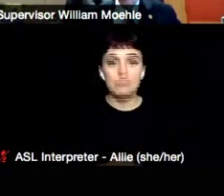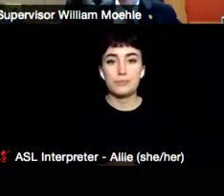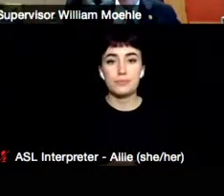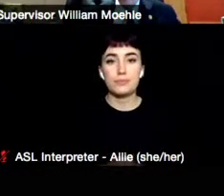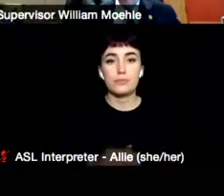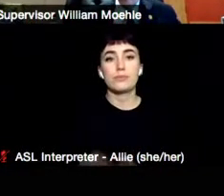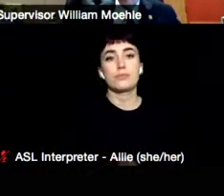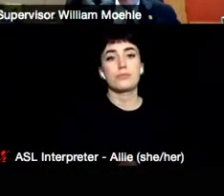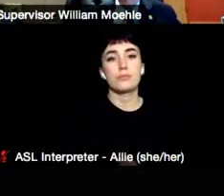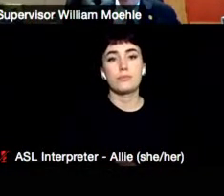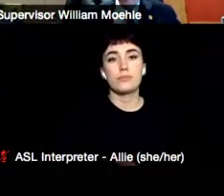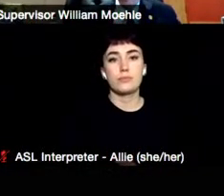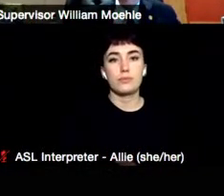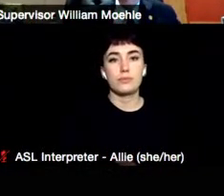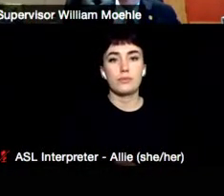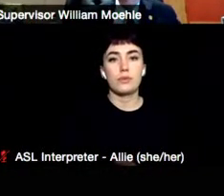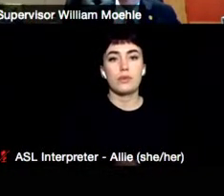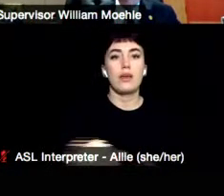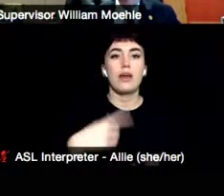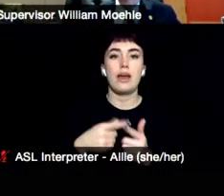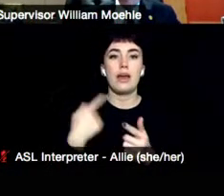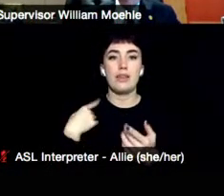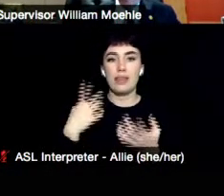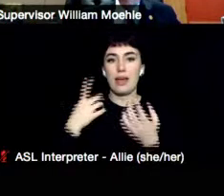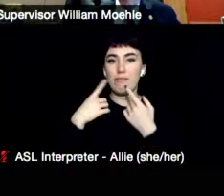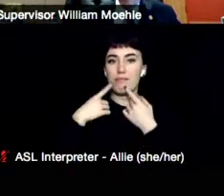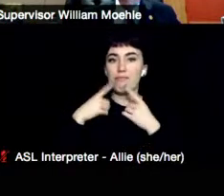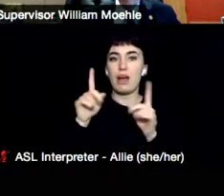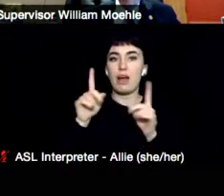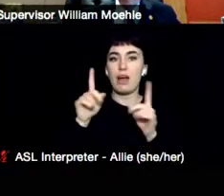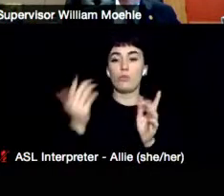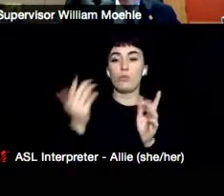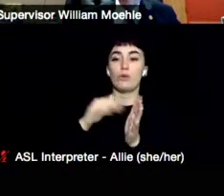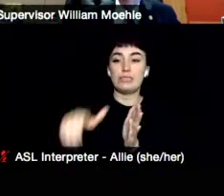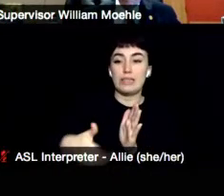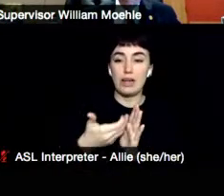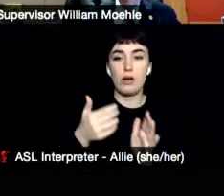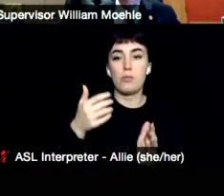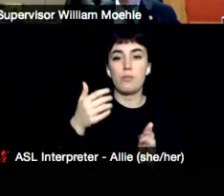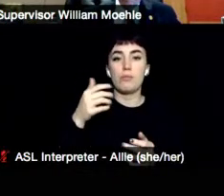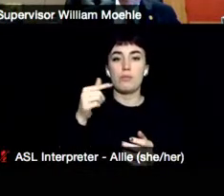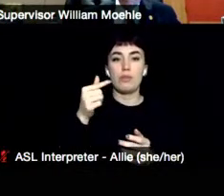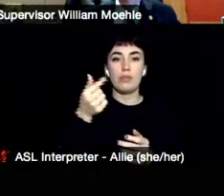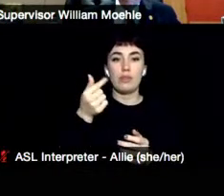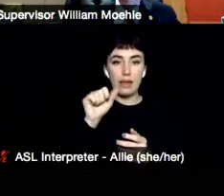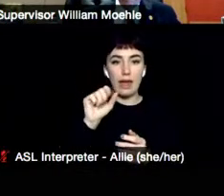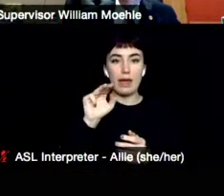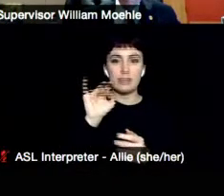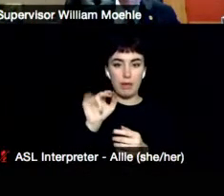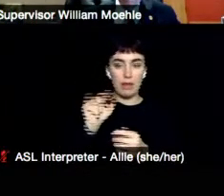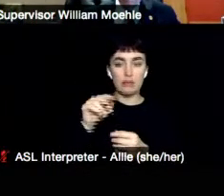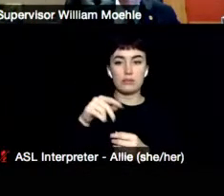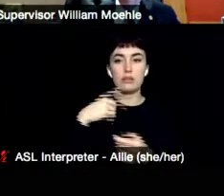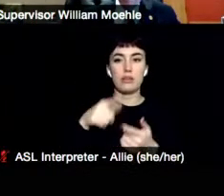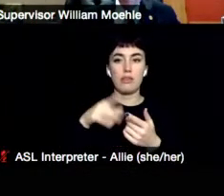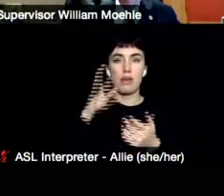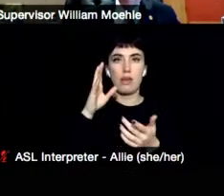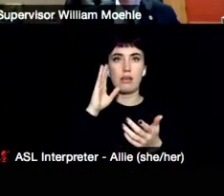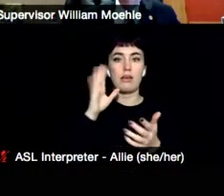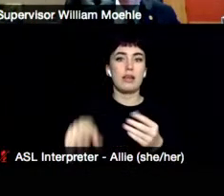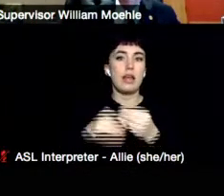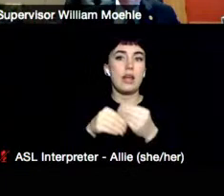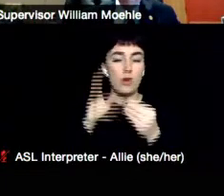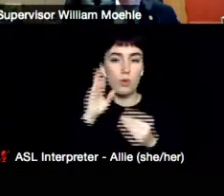And then finally we redig up the old gas main to make those abandonments. And then additionally, we'll be doing